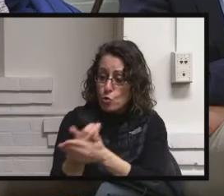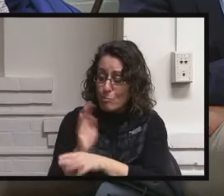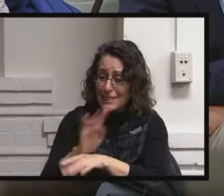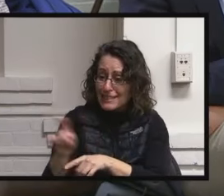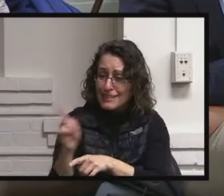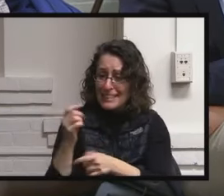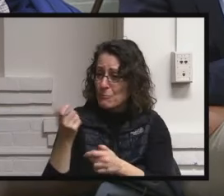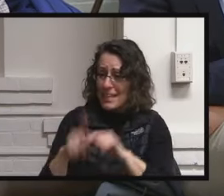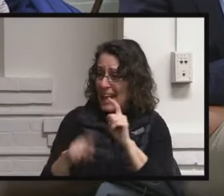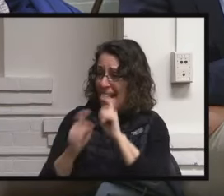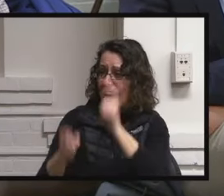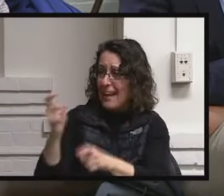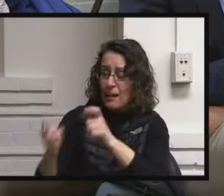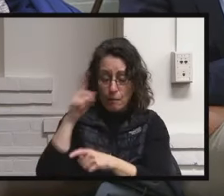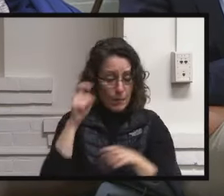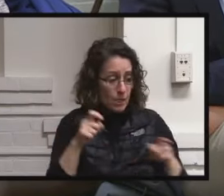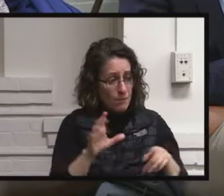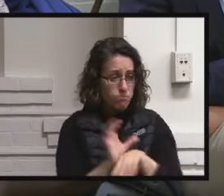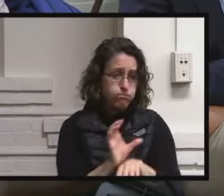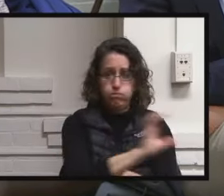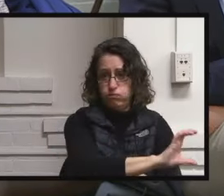bottom line and you have to say,